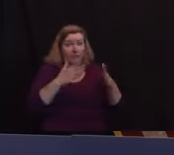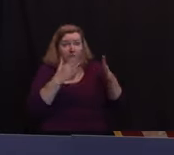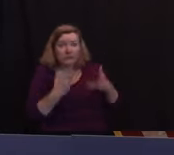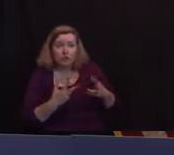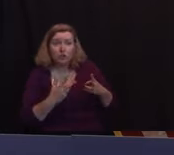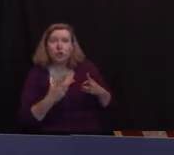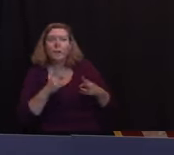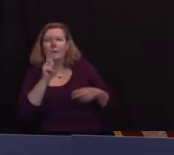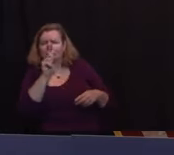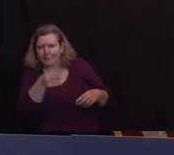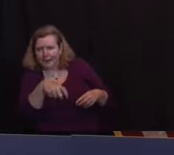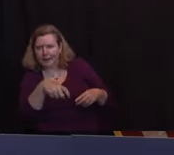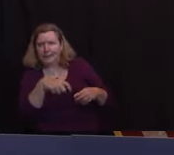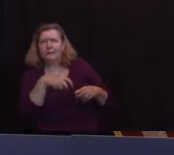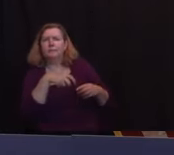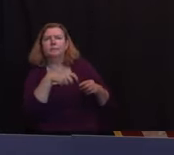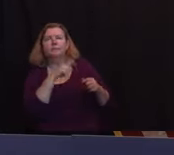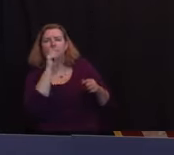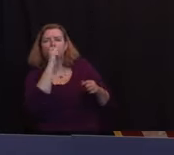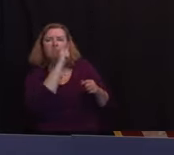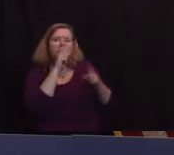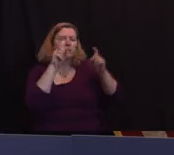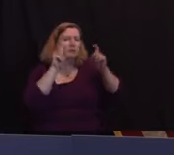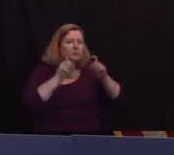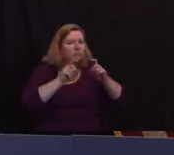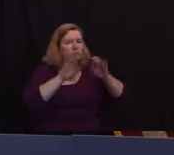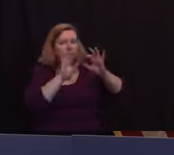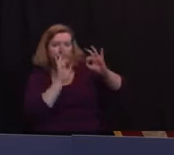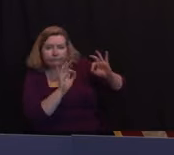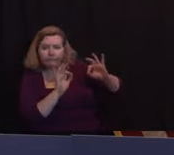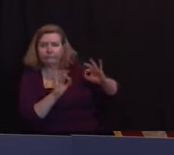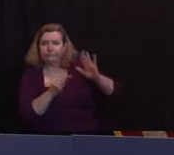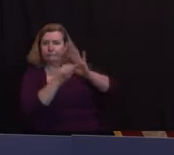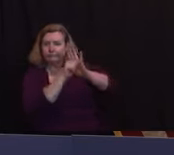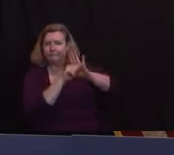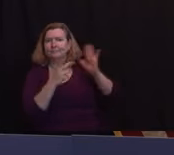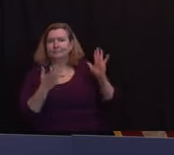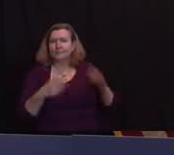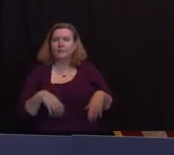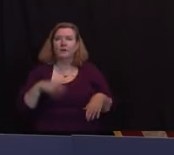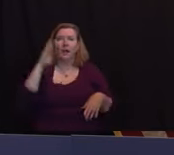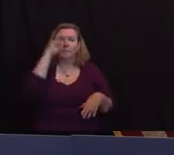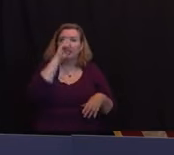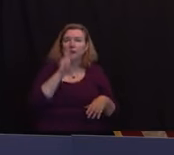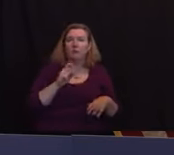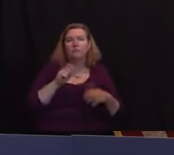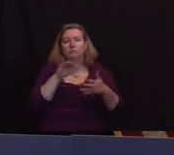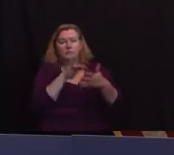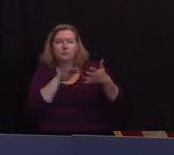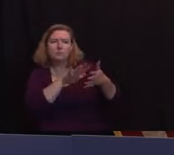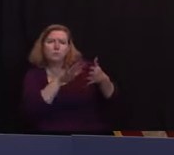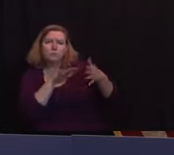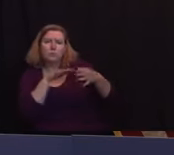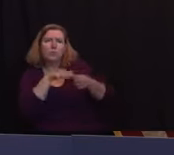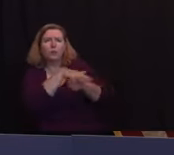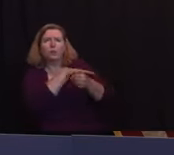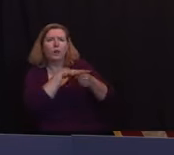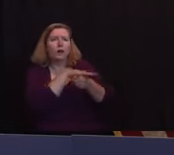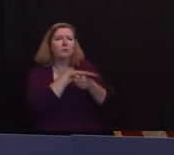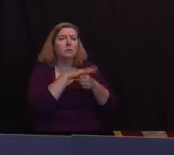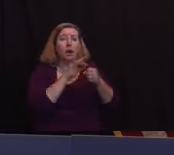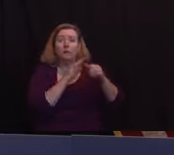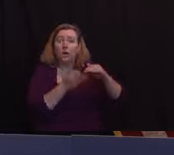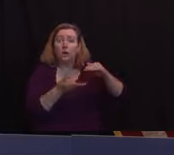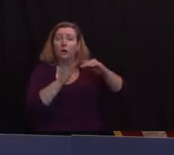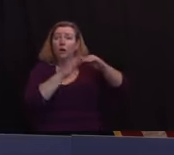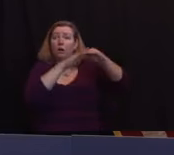the facilities. And the facility should continue to monitor communities' surge status and be prepared to